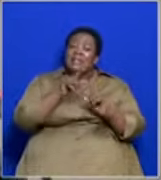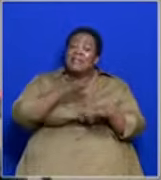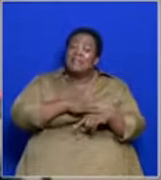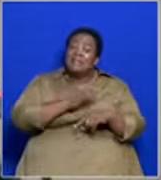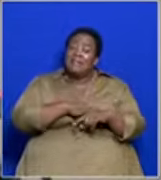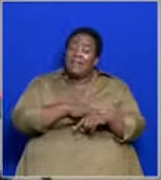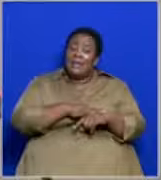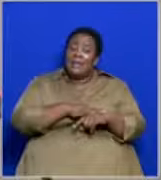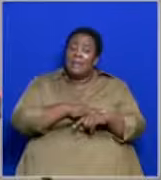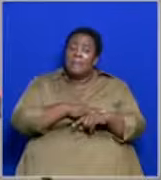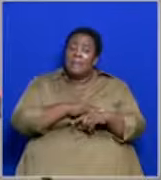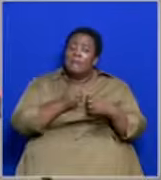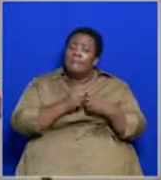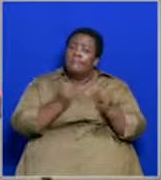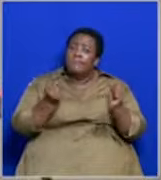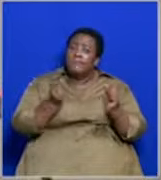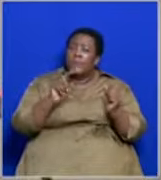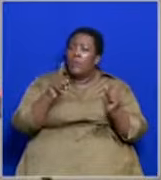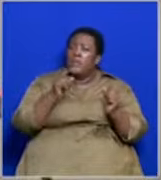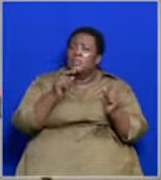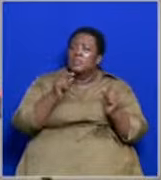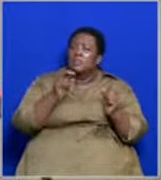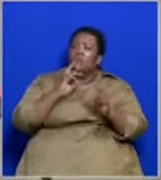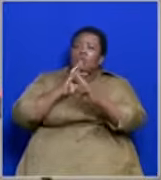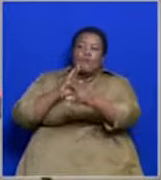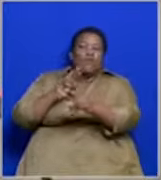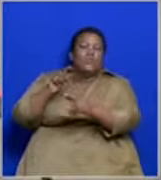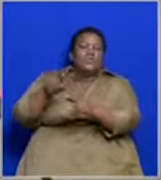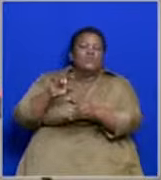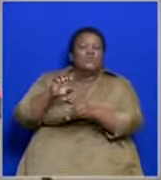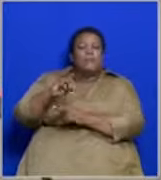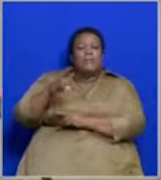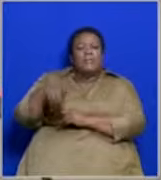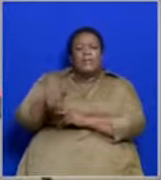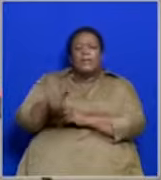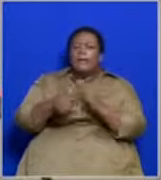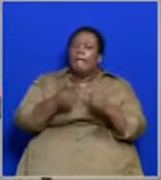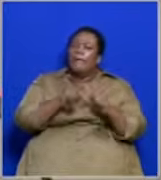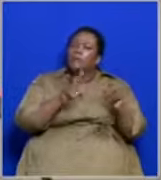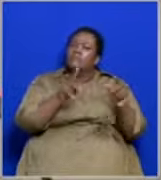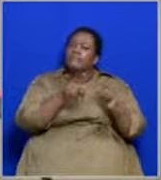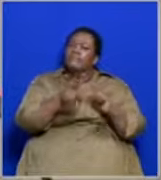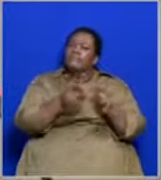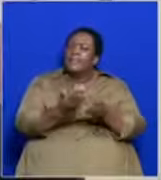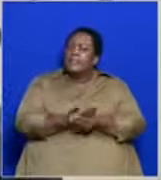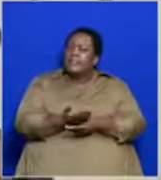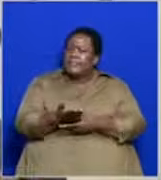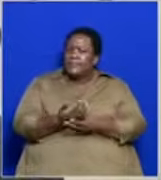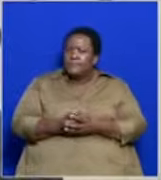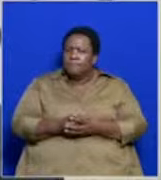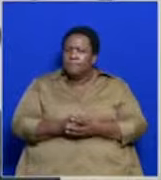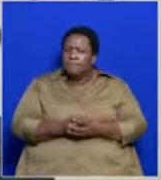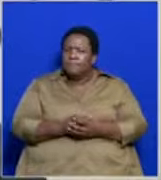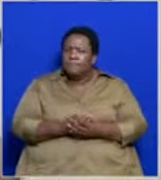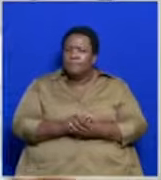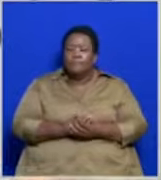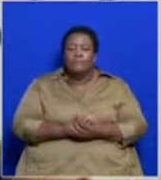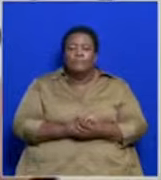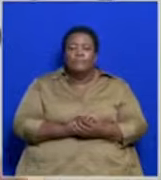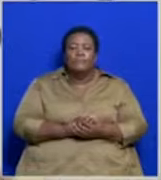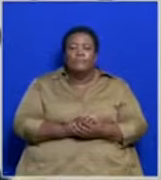to EMPD regarding this incident?